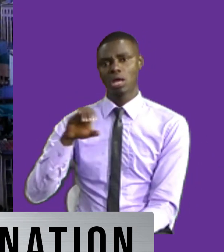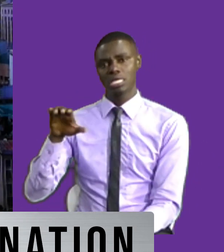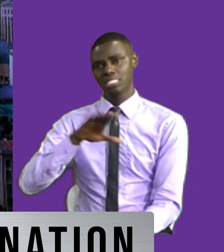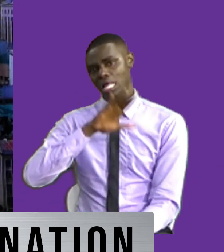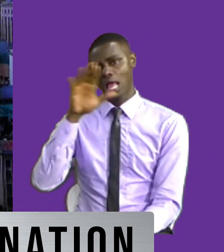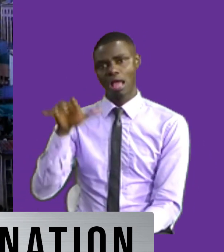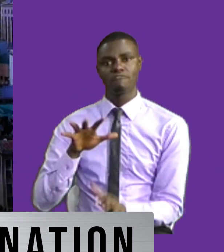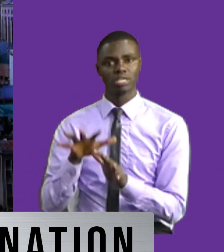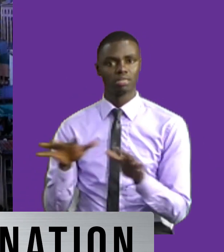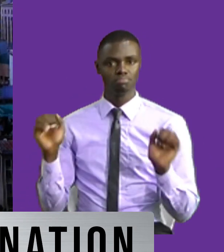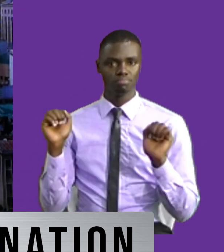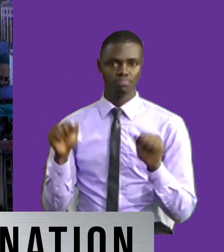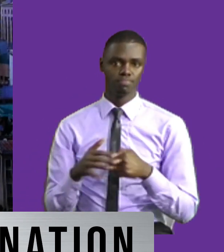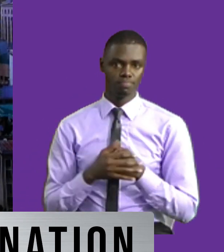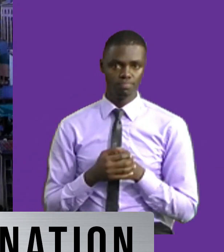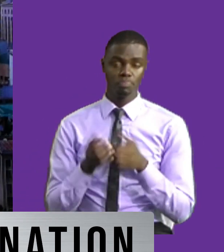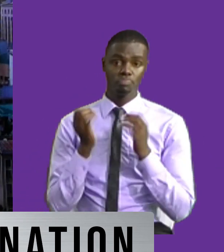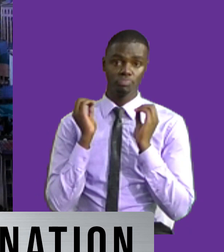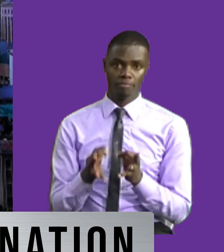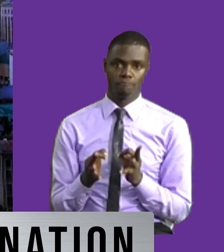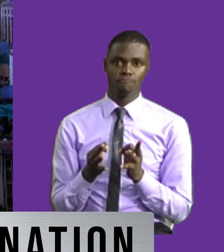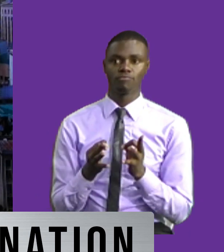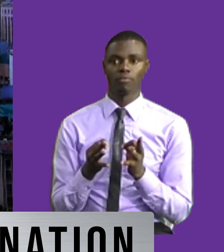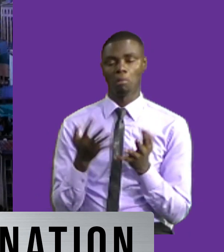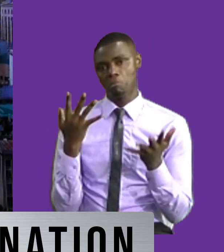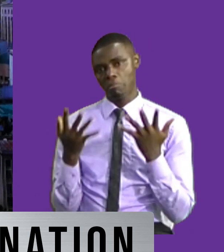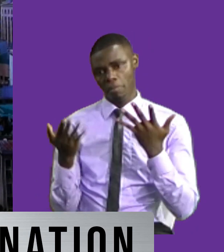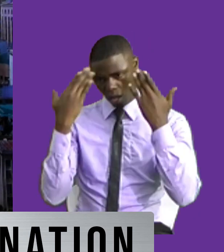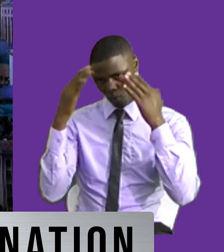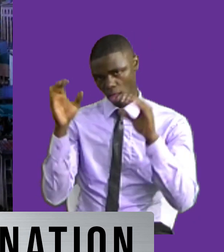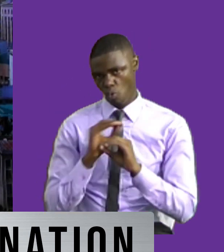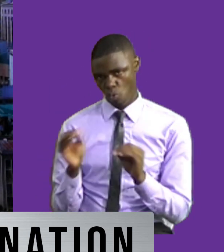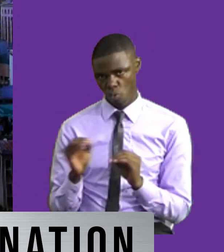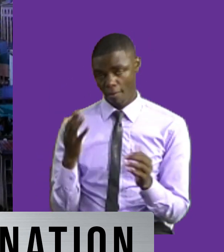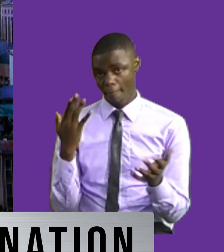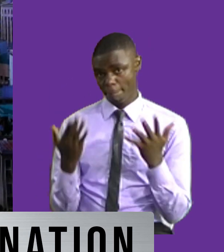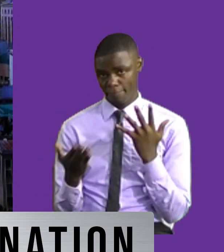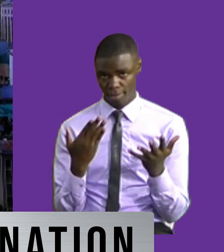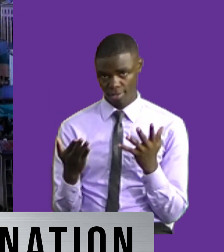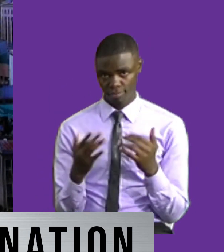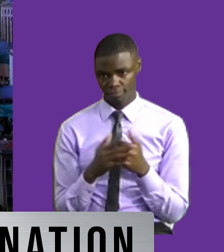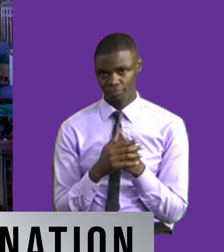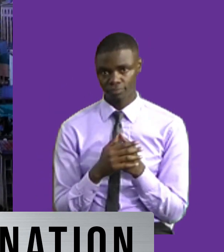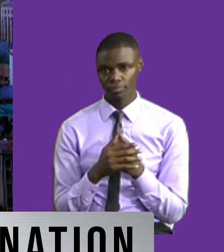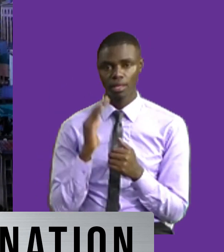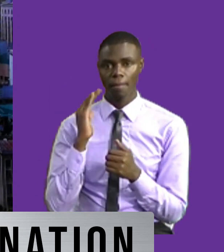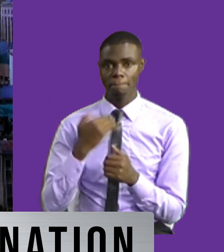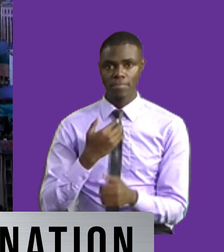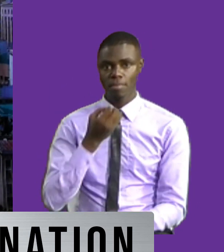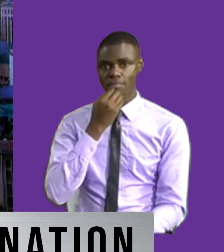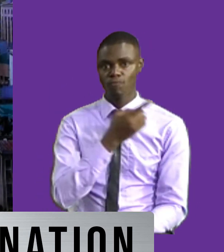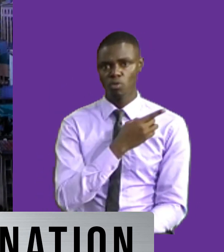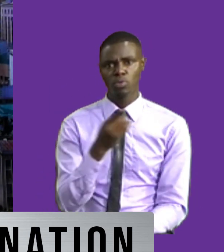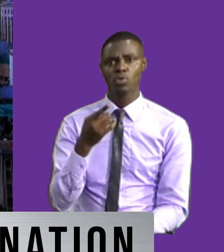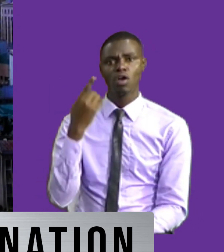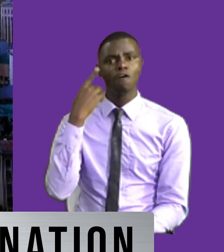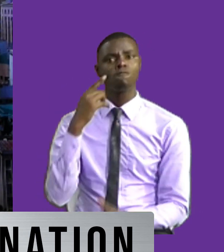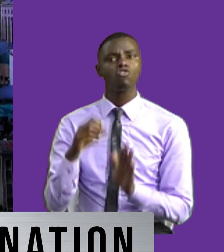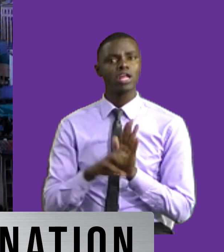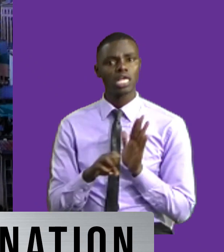market. Okay. If you are probably not aware, maybe I would tell you. If, for example,